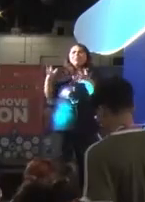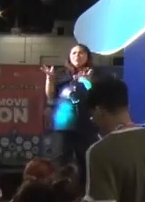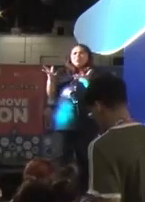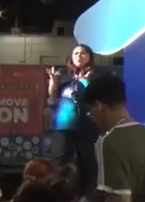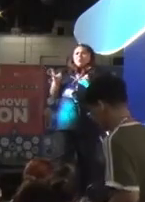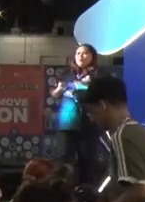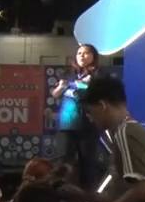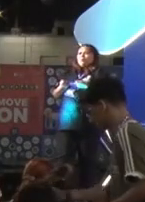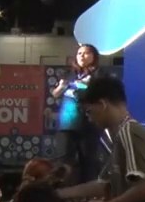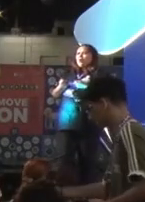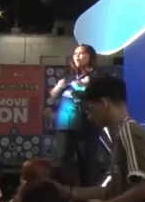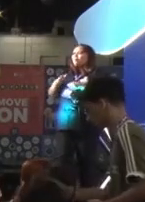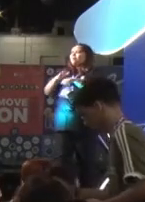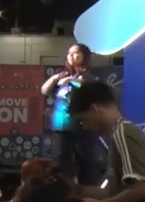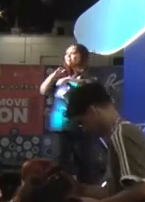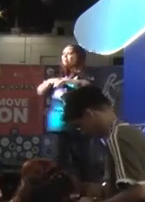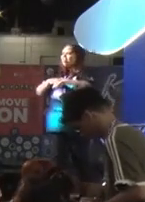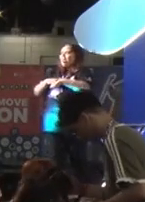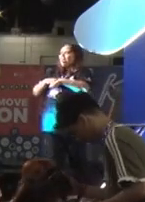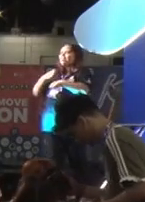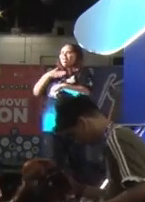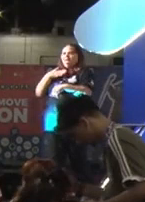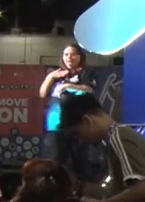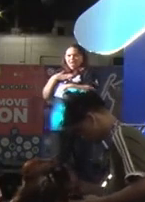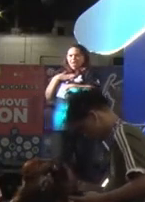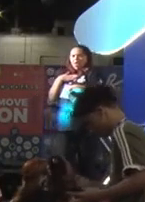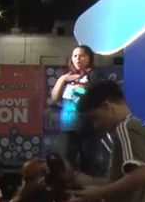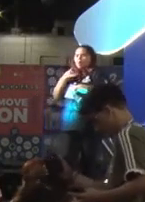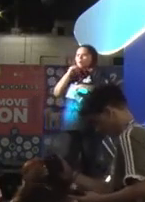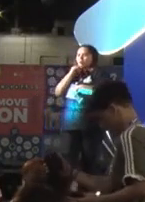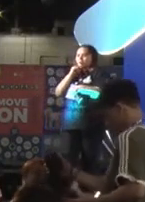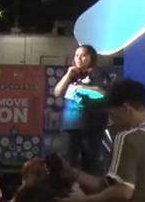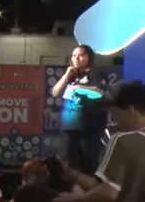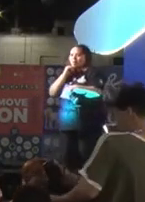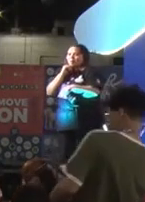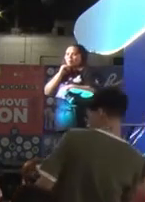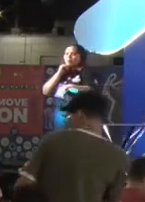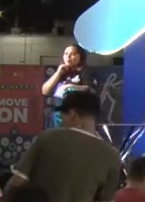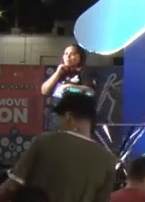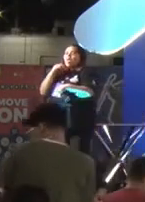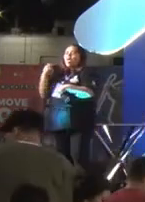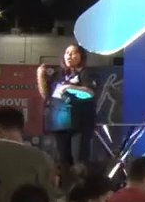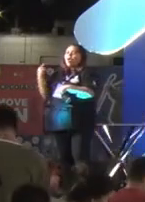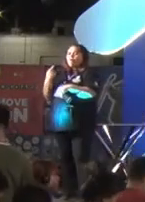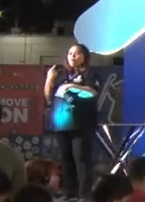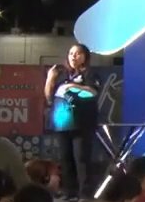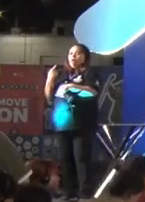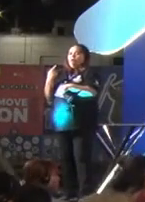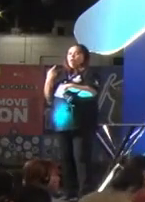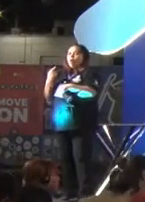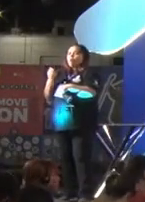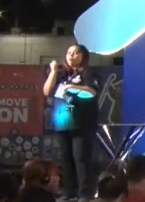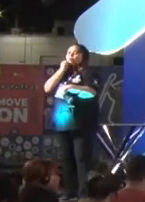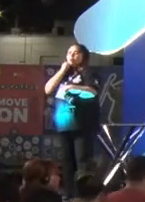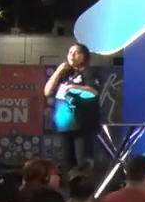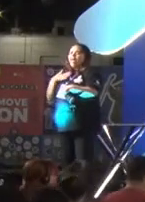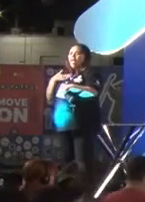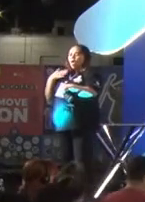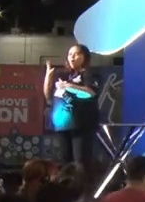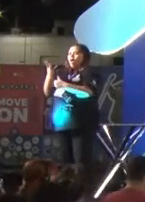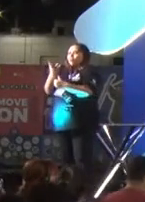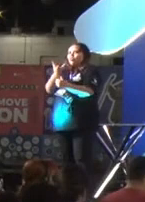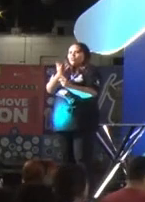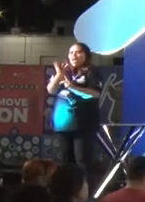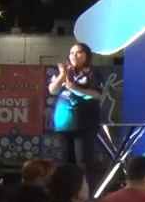I, on the other hand, come from a humanities background. I'm an artist who works with